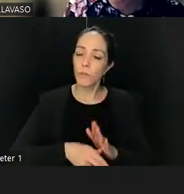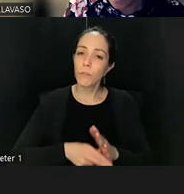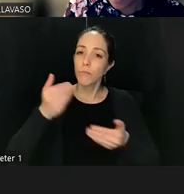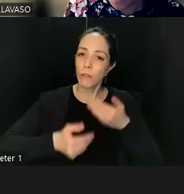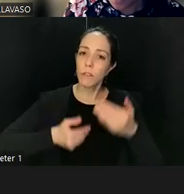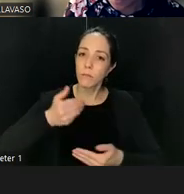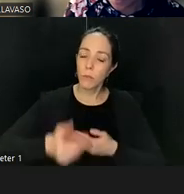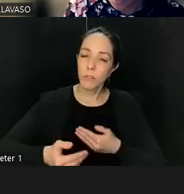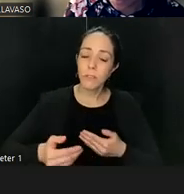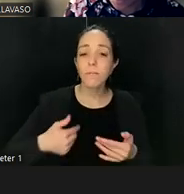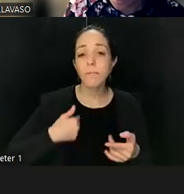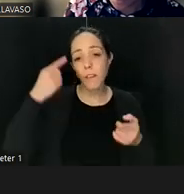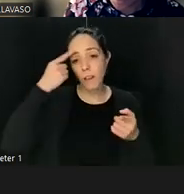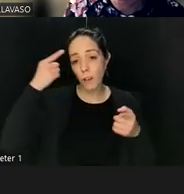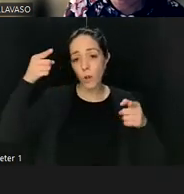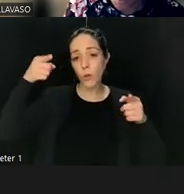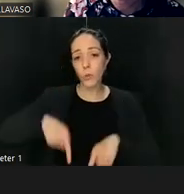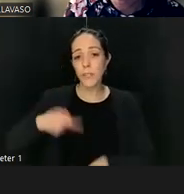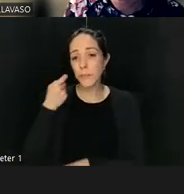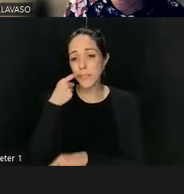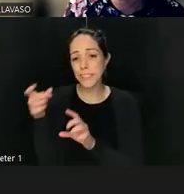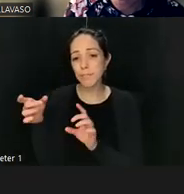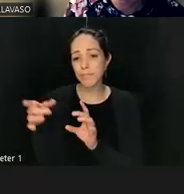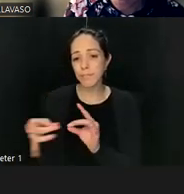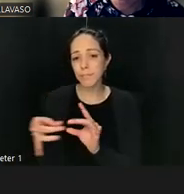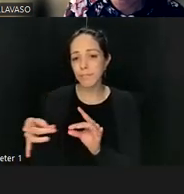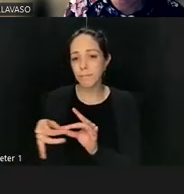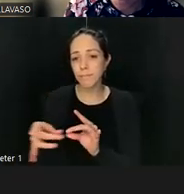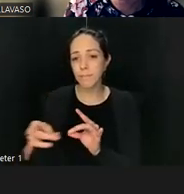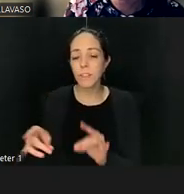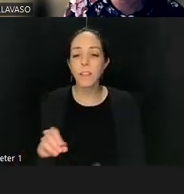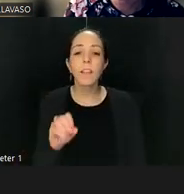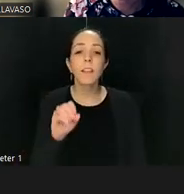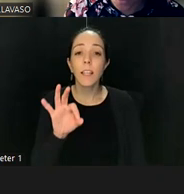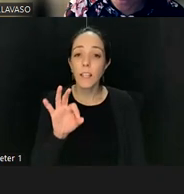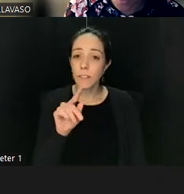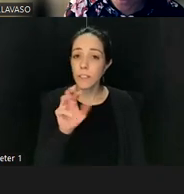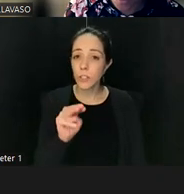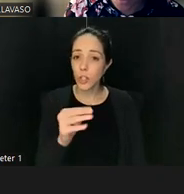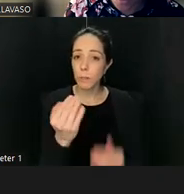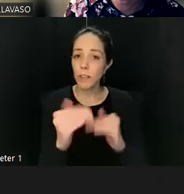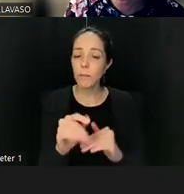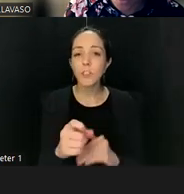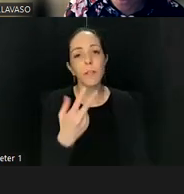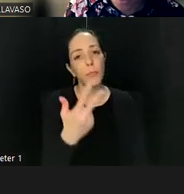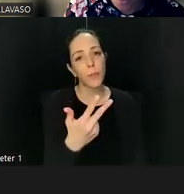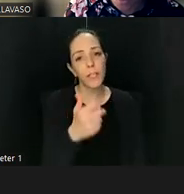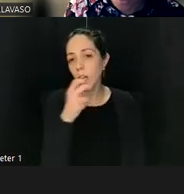I agree with Ms. Iona completely that even if there's going to be a term limit, it should be 3 terms and not 2, so